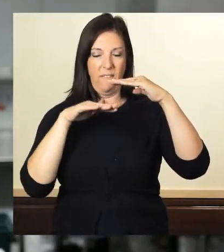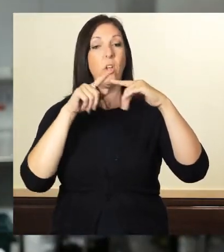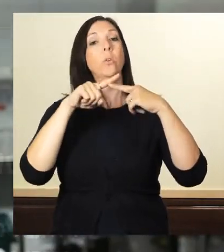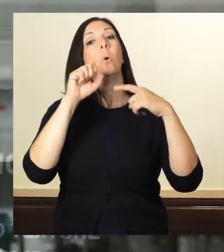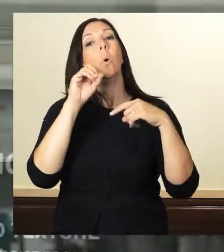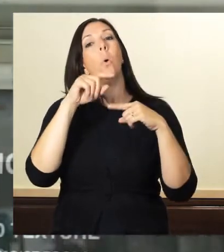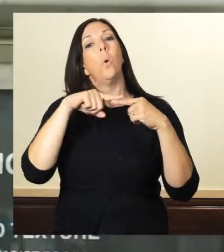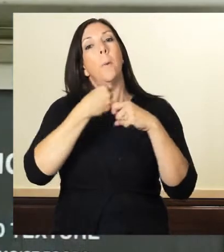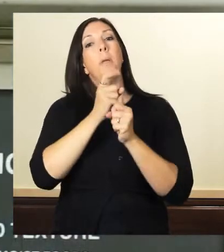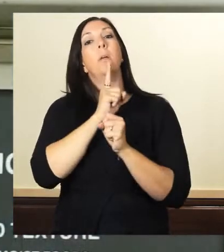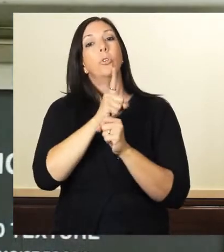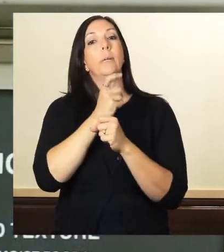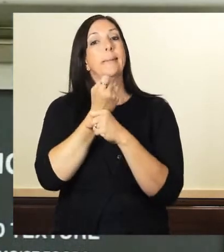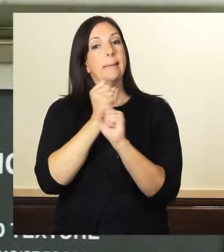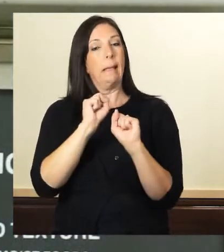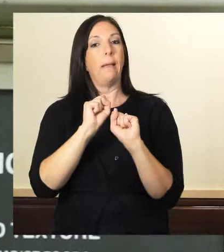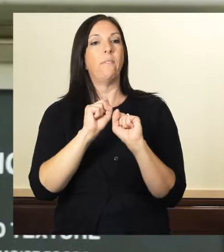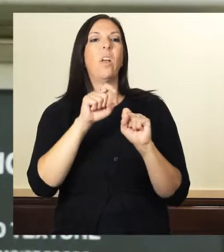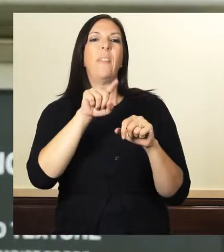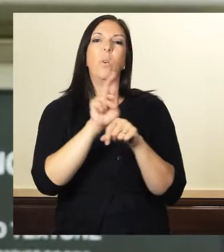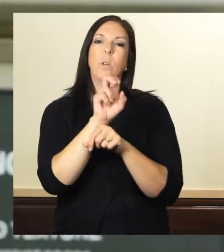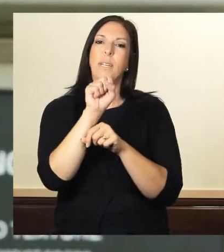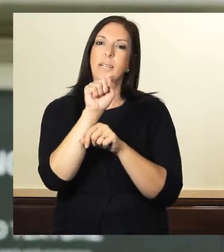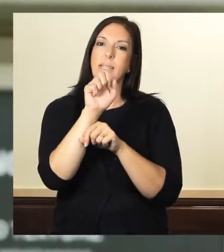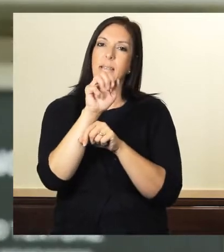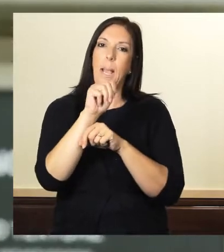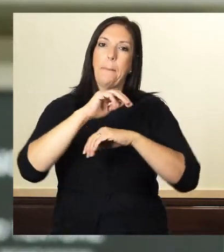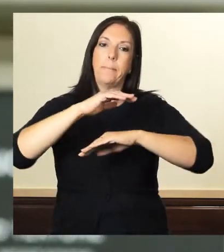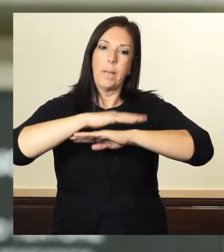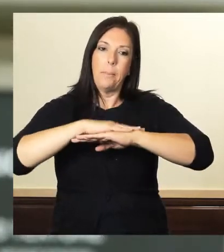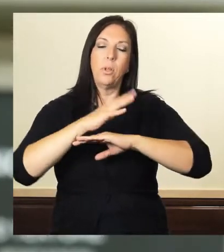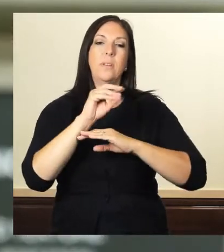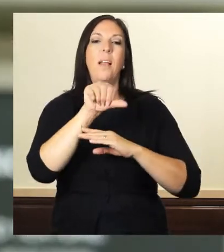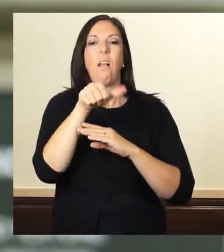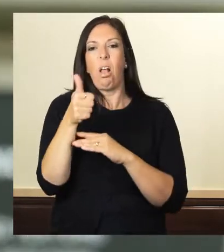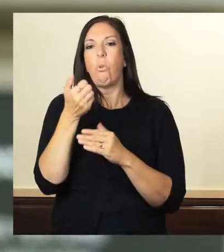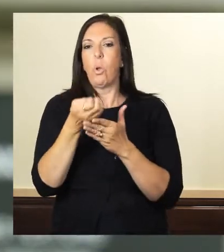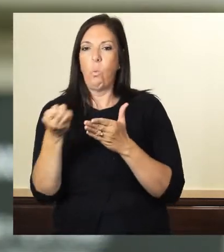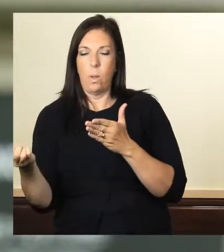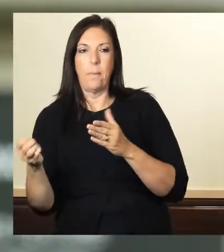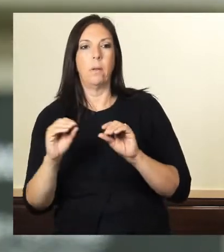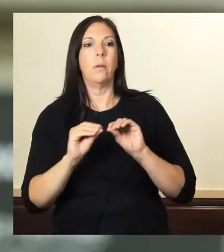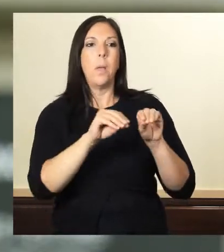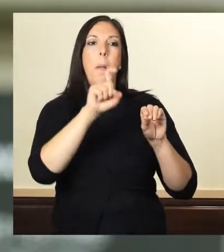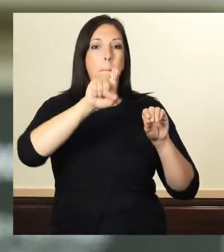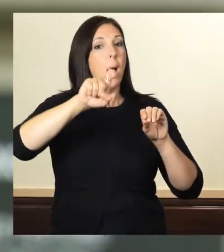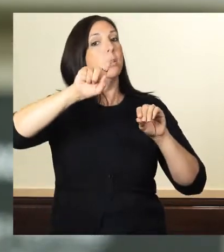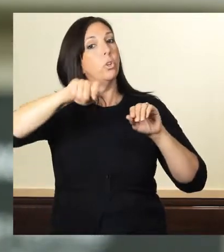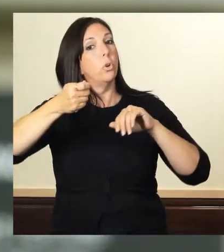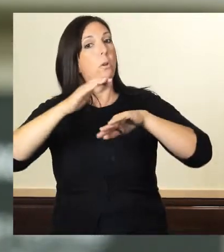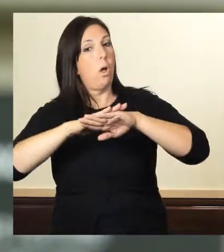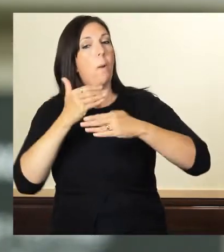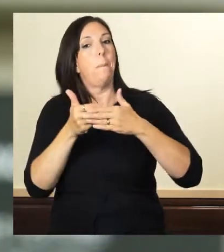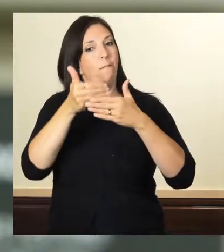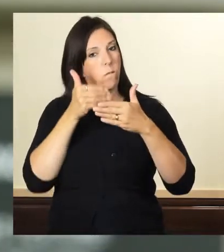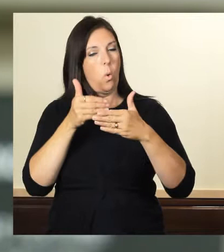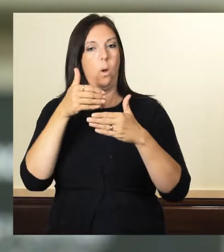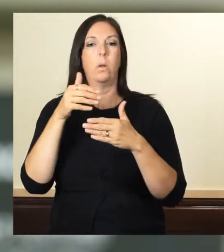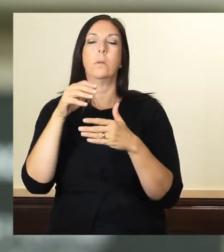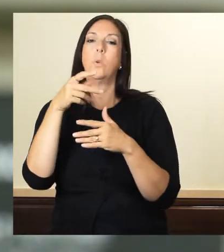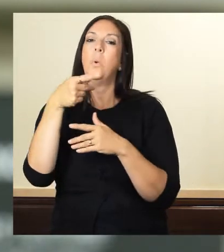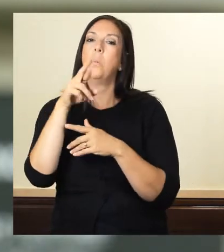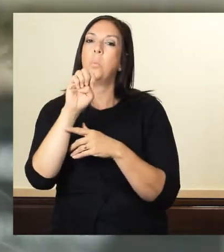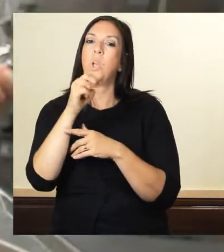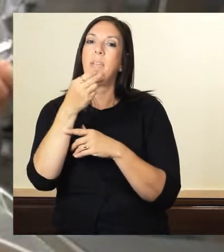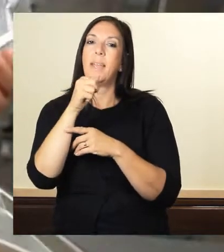safety, steam tables, soup warmers, and other hot holding units must be turned on and heated up before hot food is put into